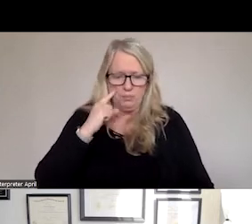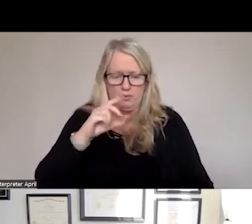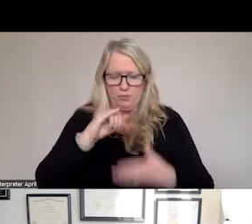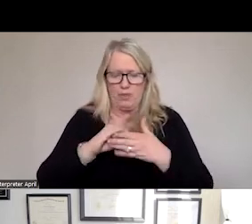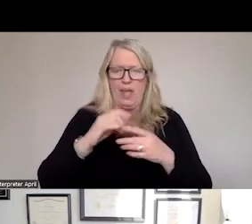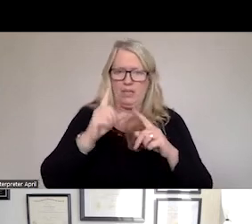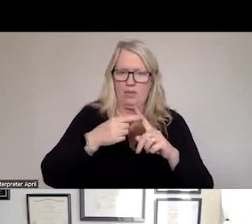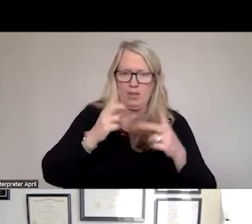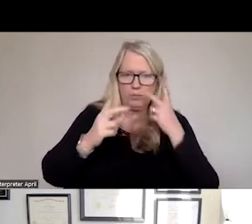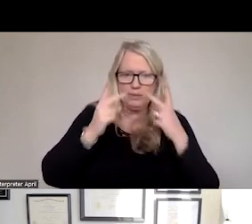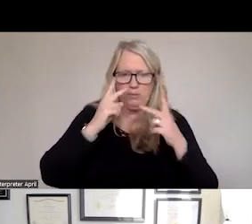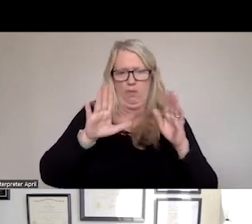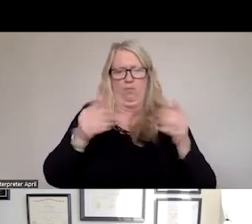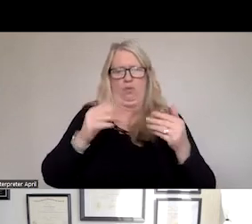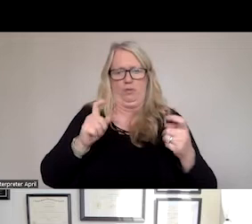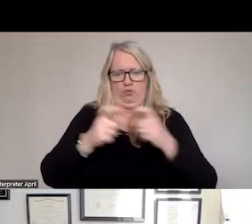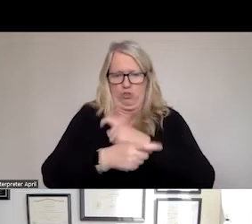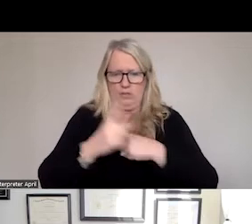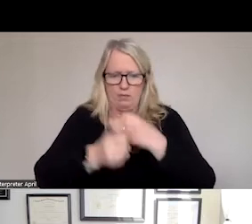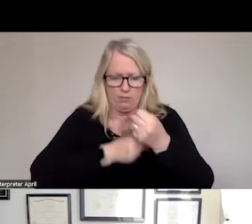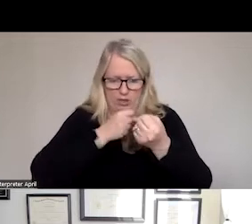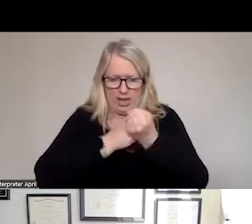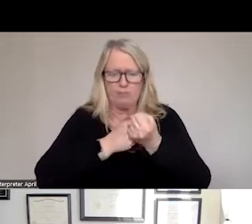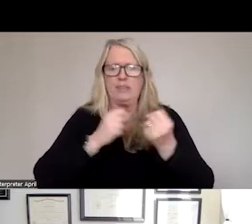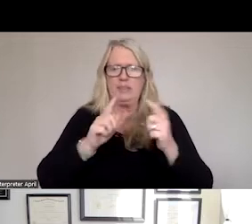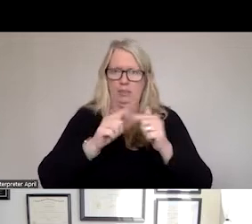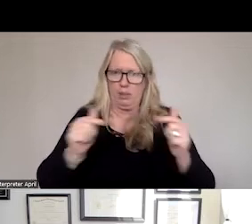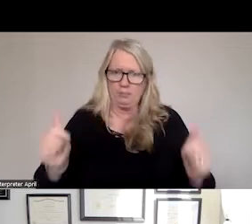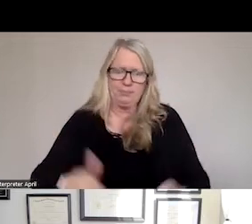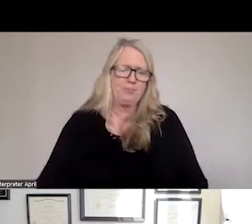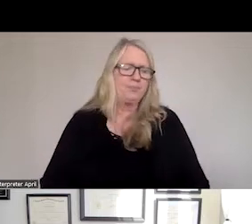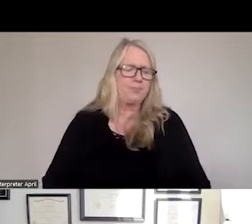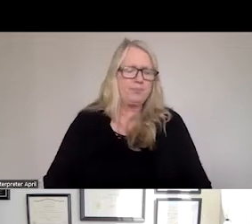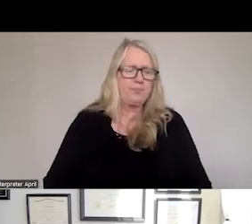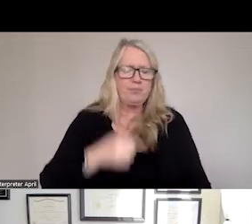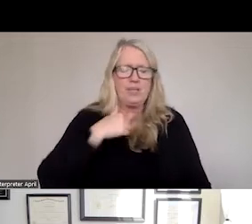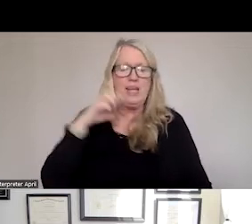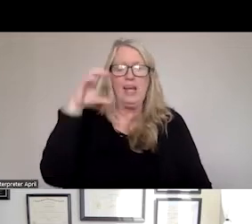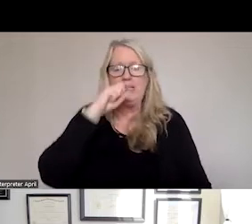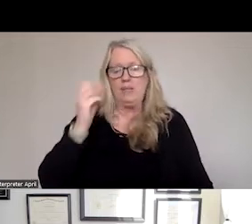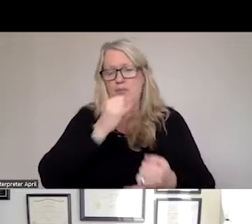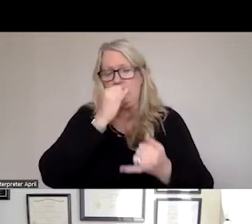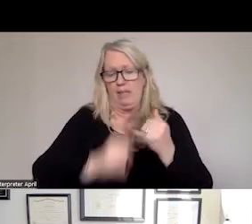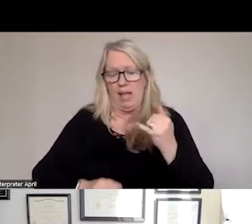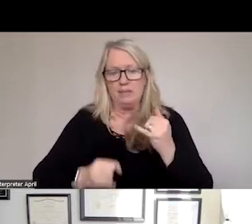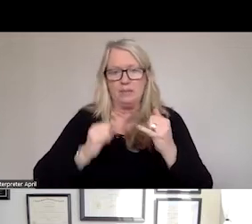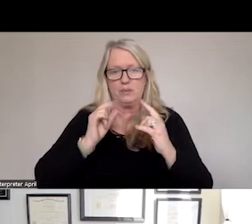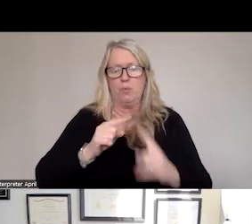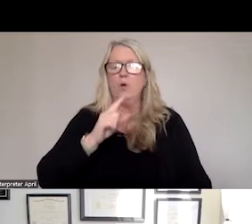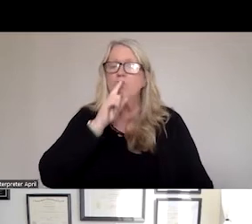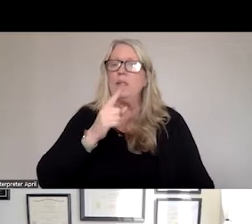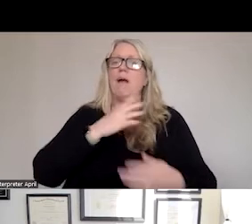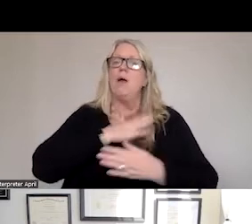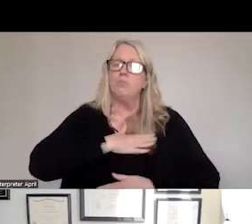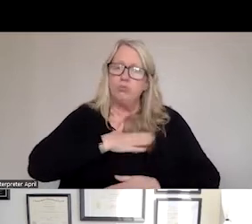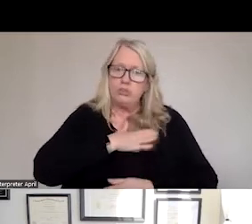needs focused change in advocacy and community building. And I guess the last point is that I really appreciate